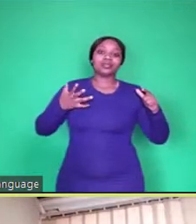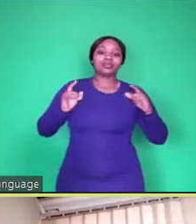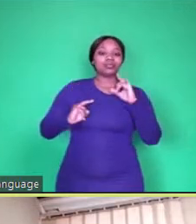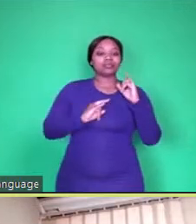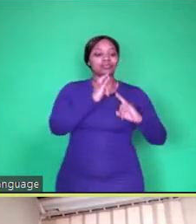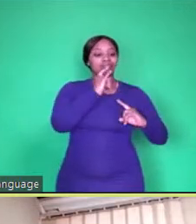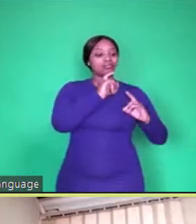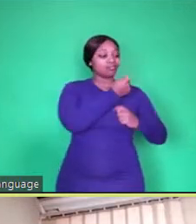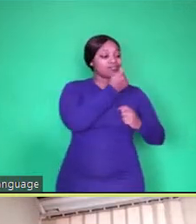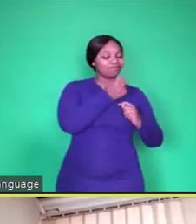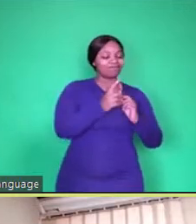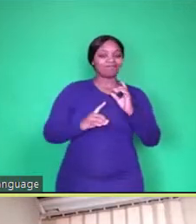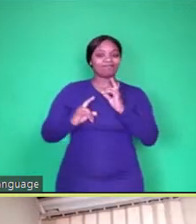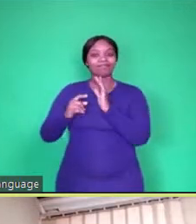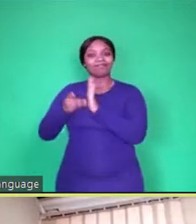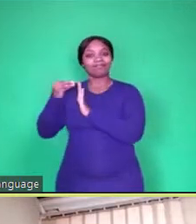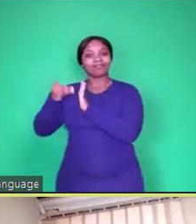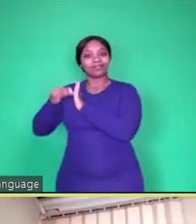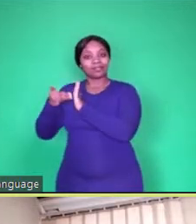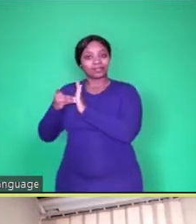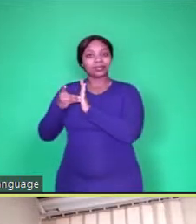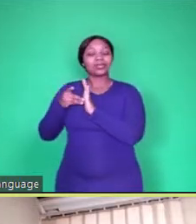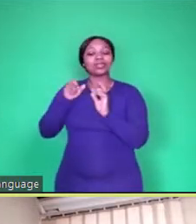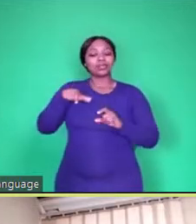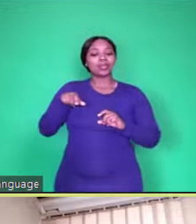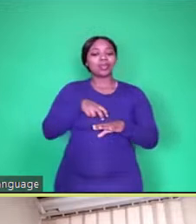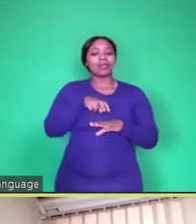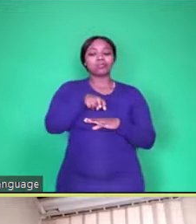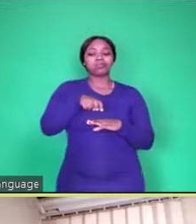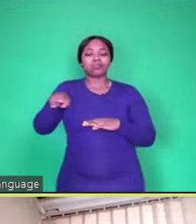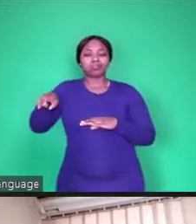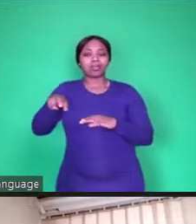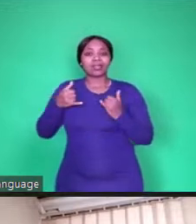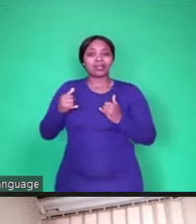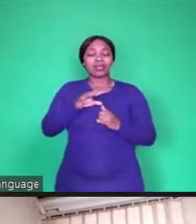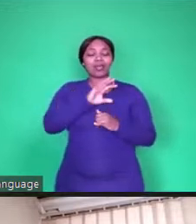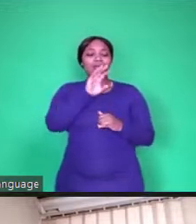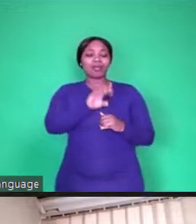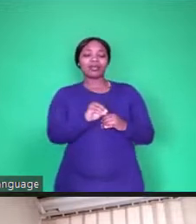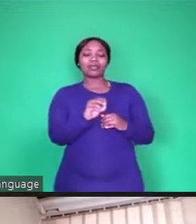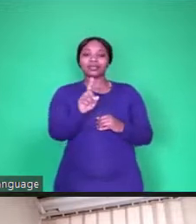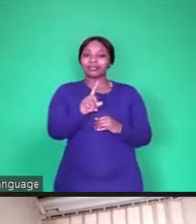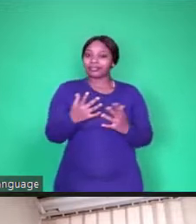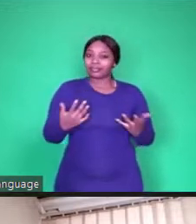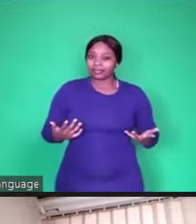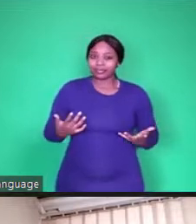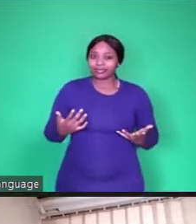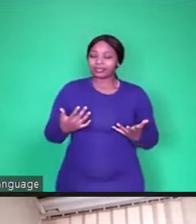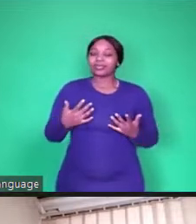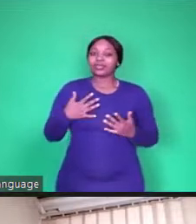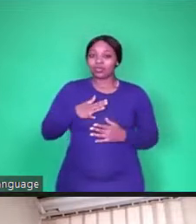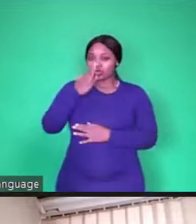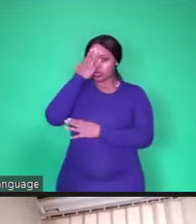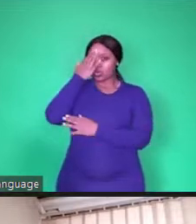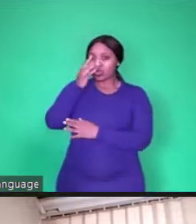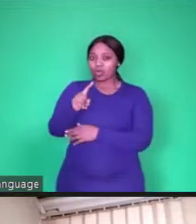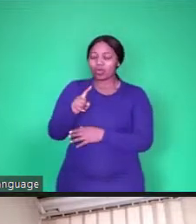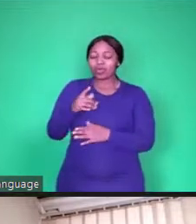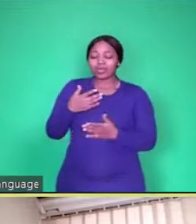urbanization, the migration of the people. Then the question is that how do we manage the whole